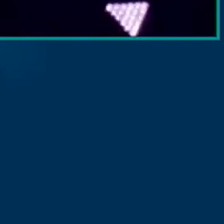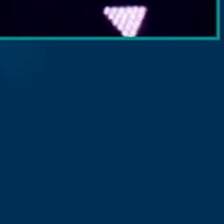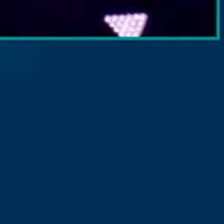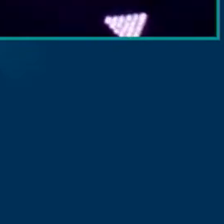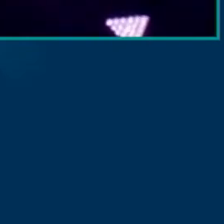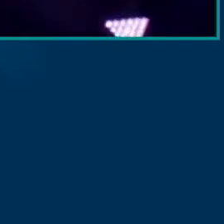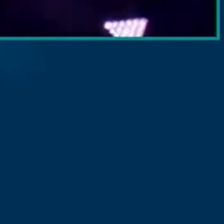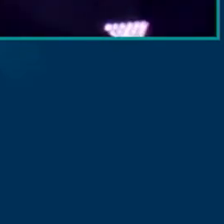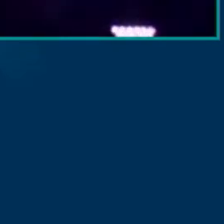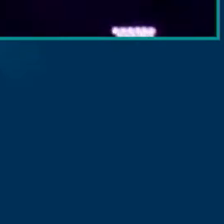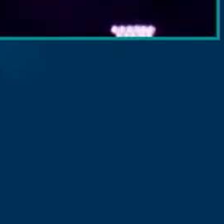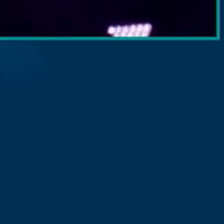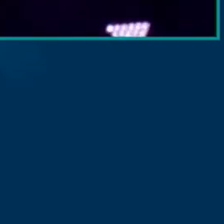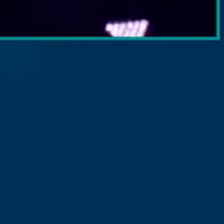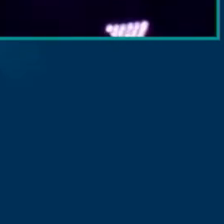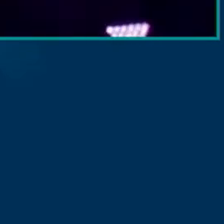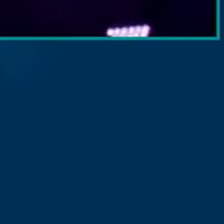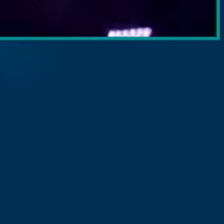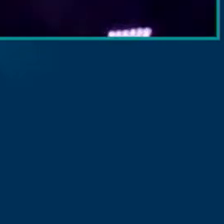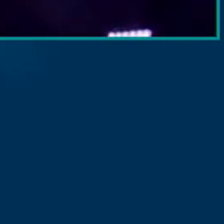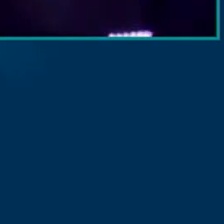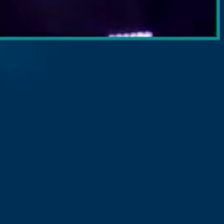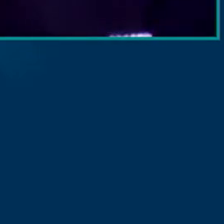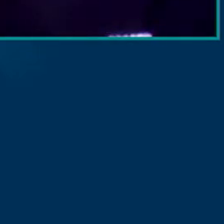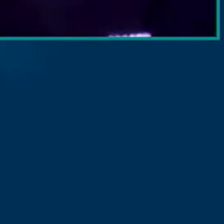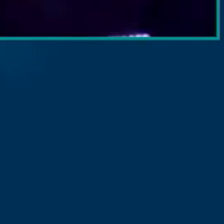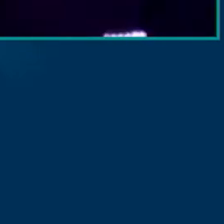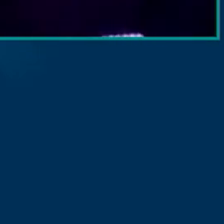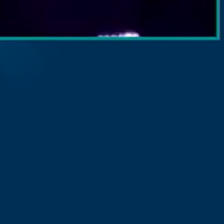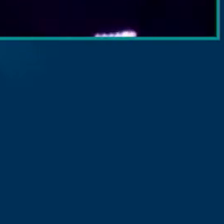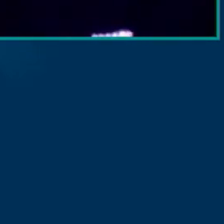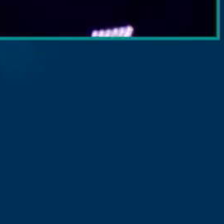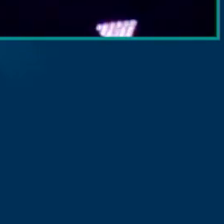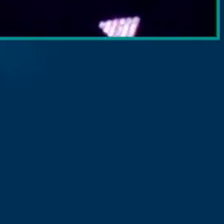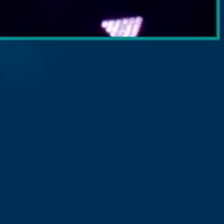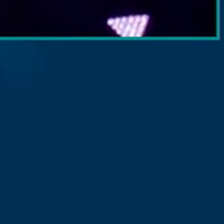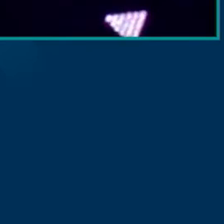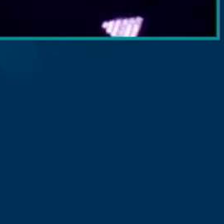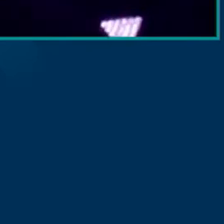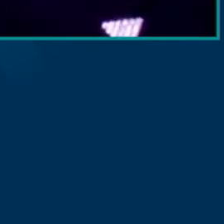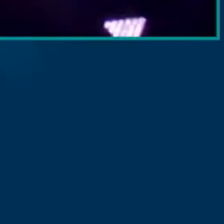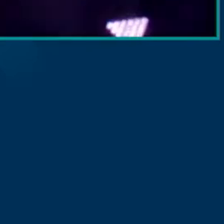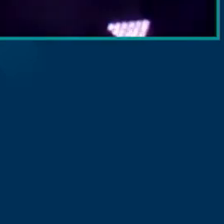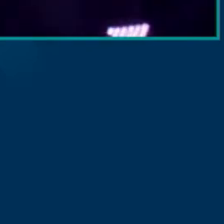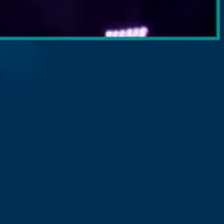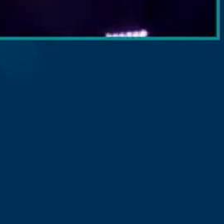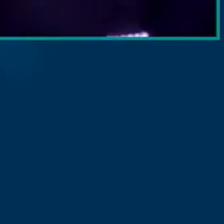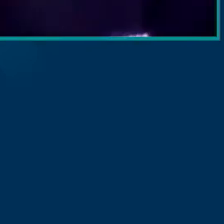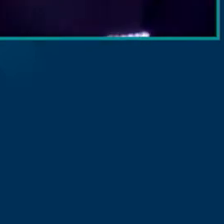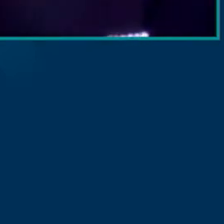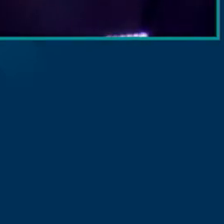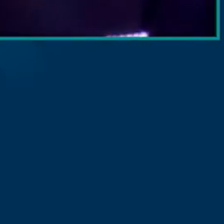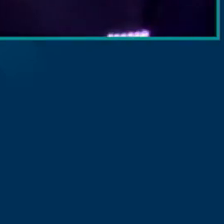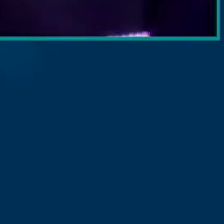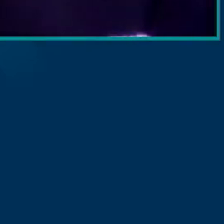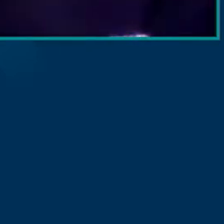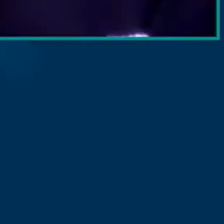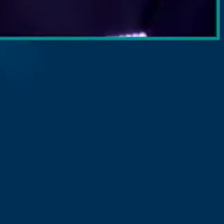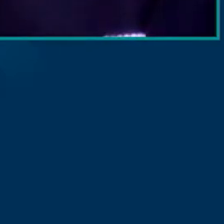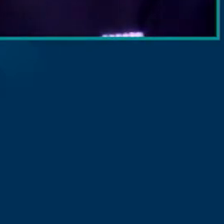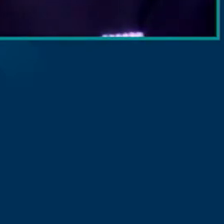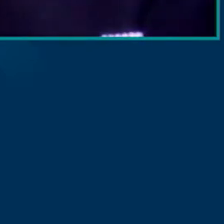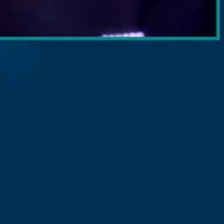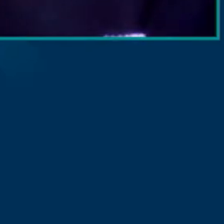Why should we become interested in this topic, which is already 11 years old, and why should